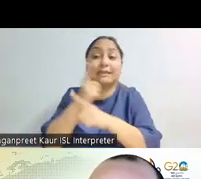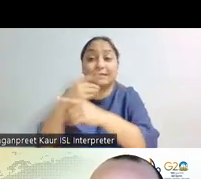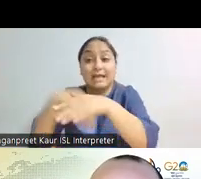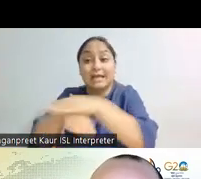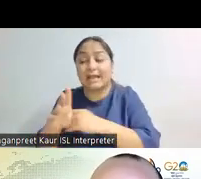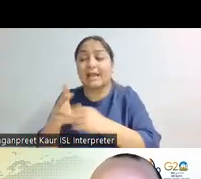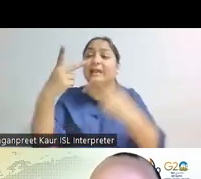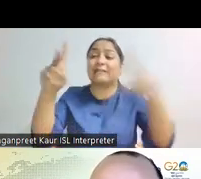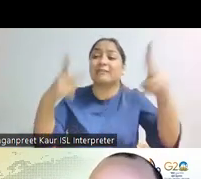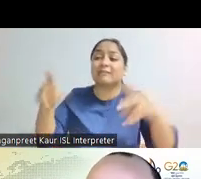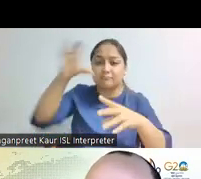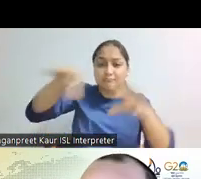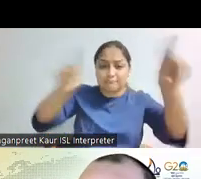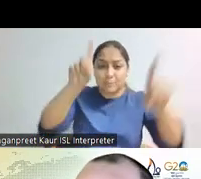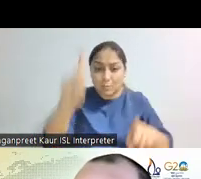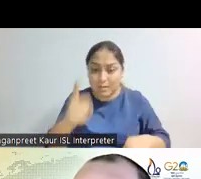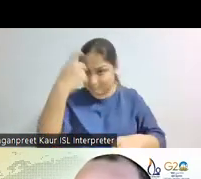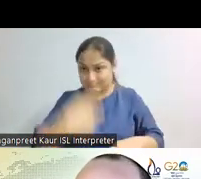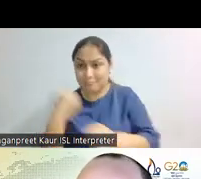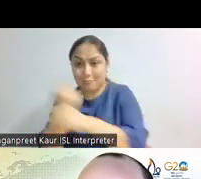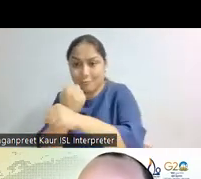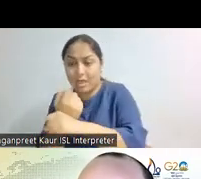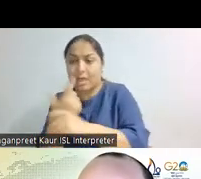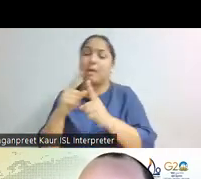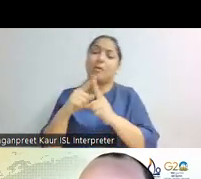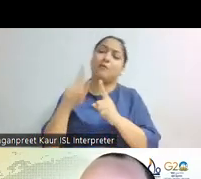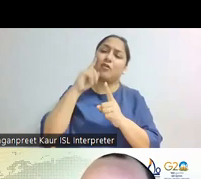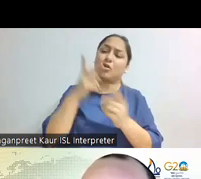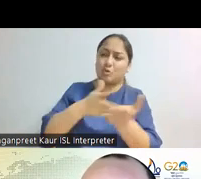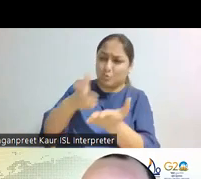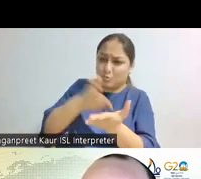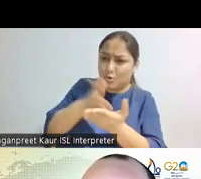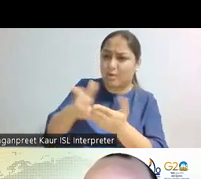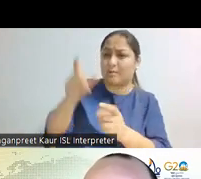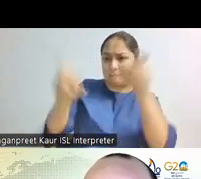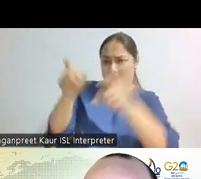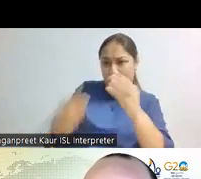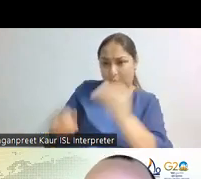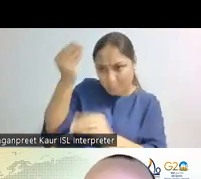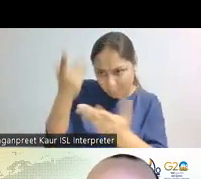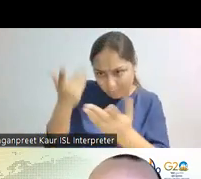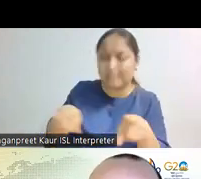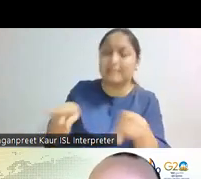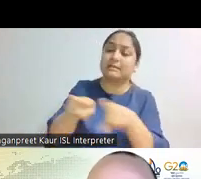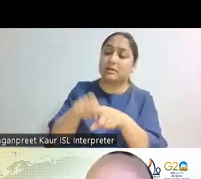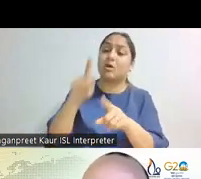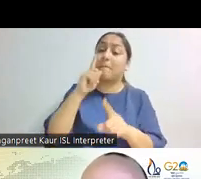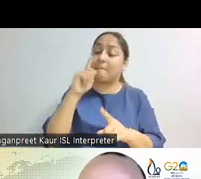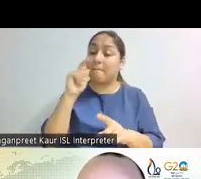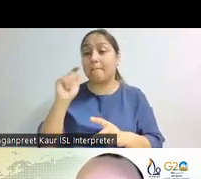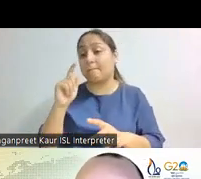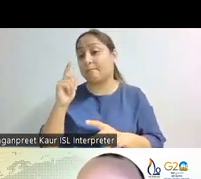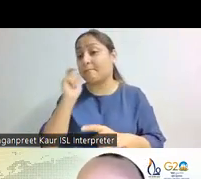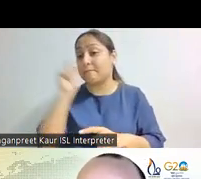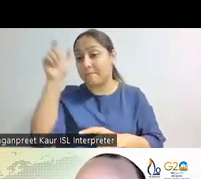marginalized communities, especially rural populations. It is also an effective way that we can engage men and boys in improving